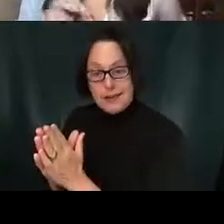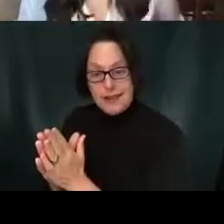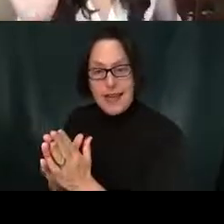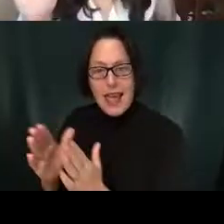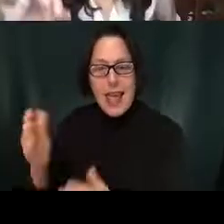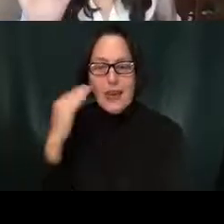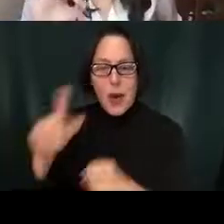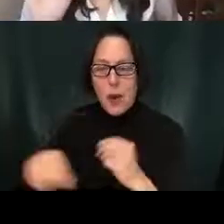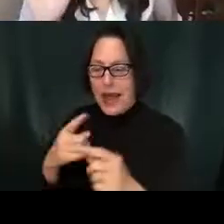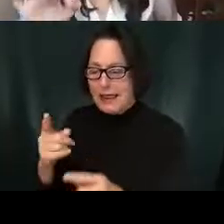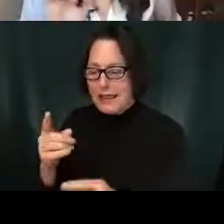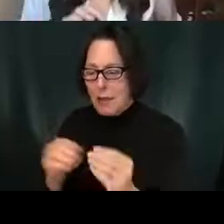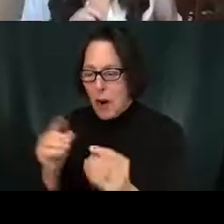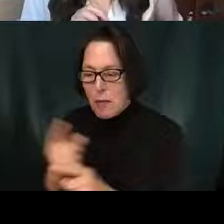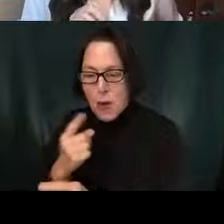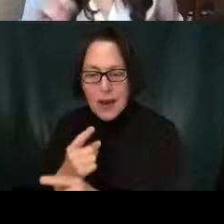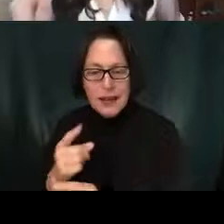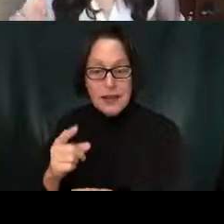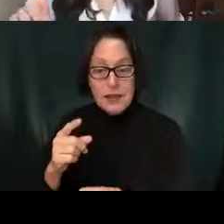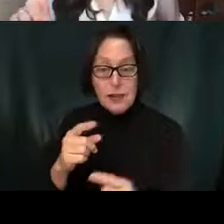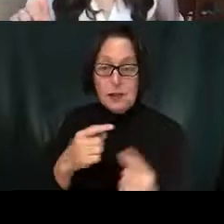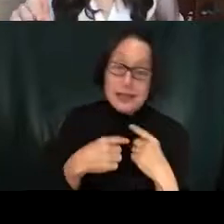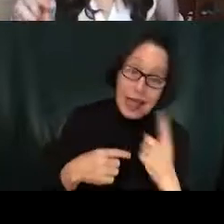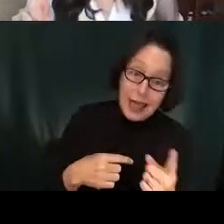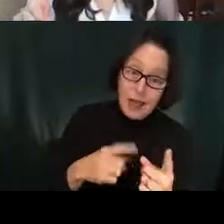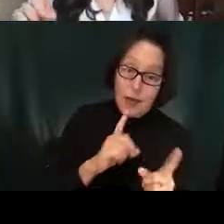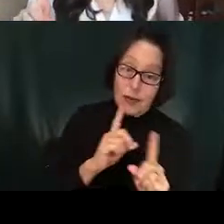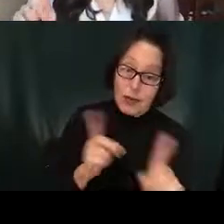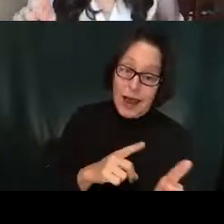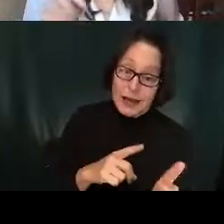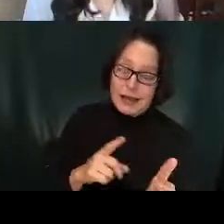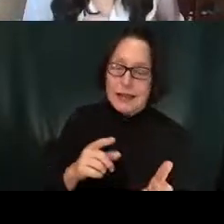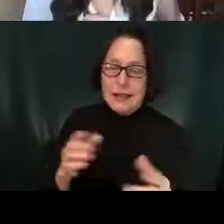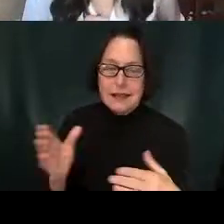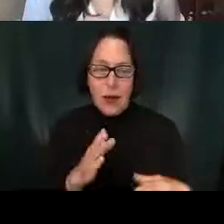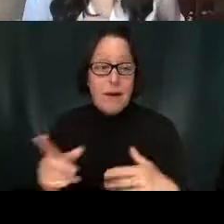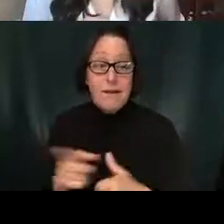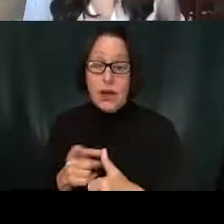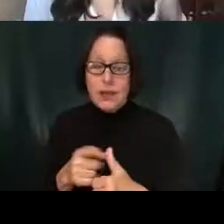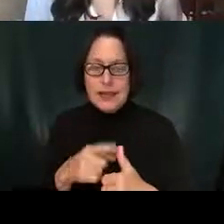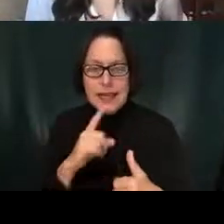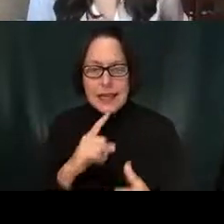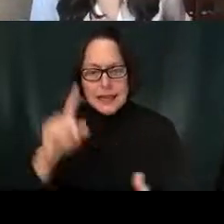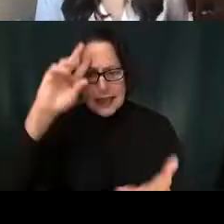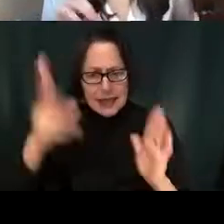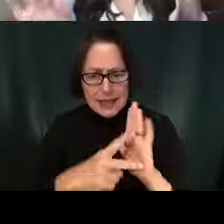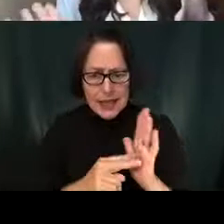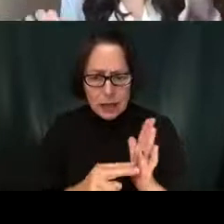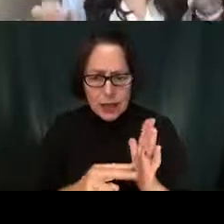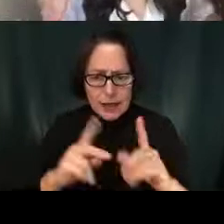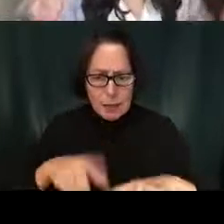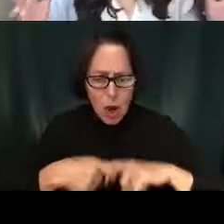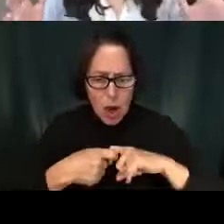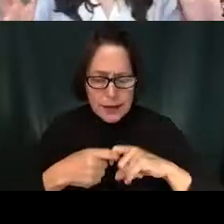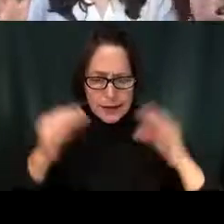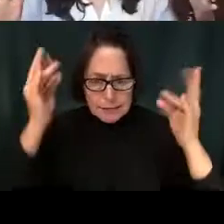to be more telling or directive. So the first, which we've practiced a bit today, is taking an intention pause. So,